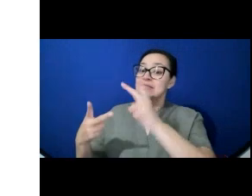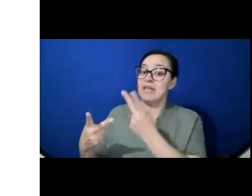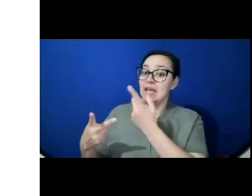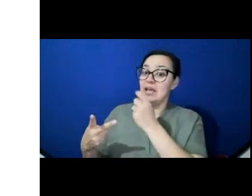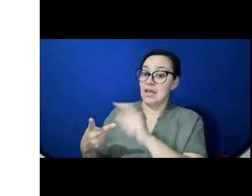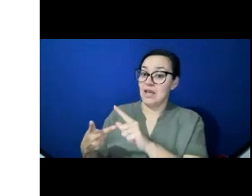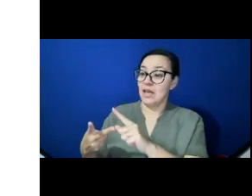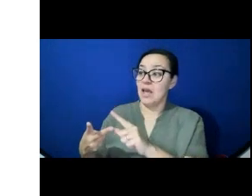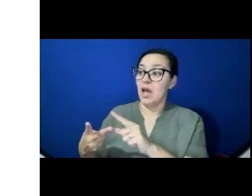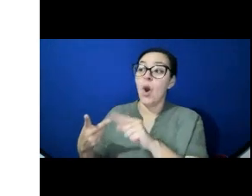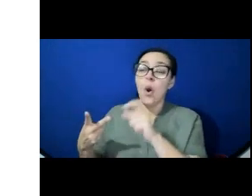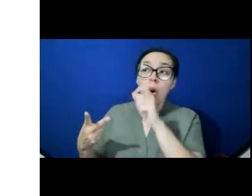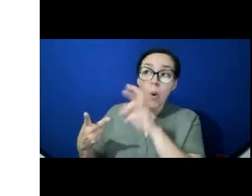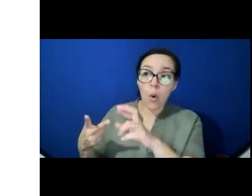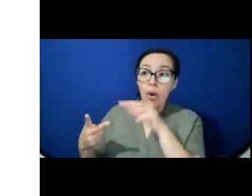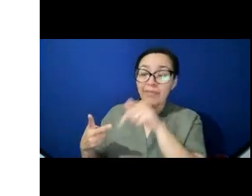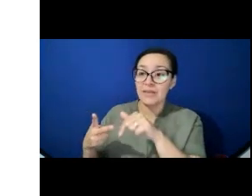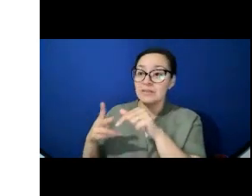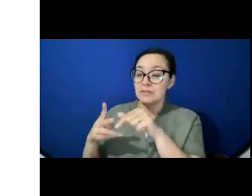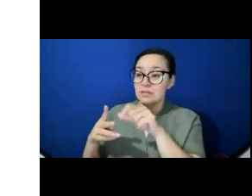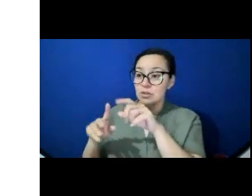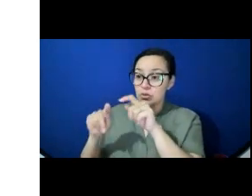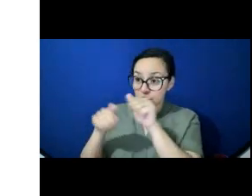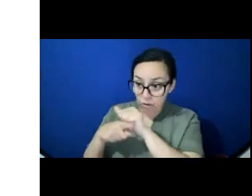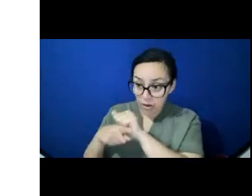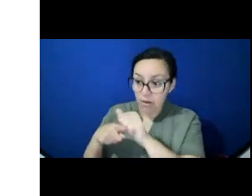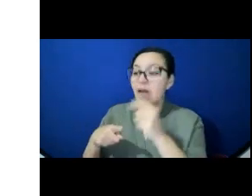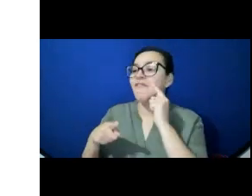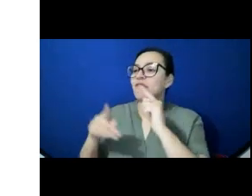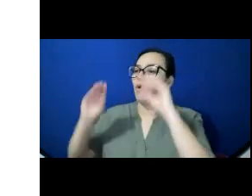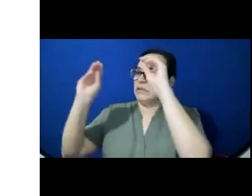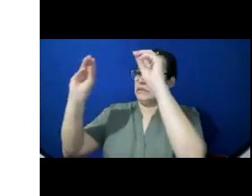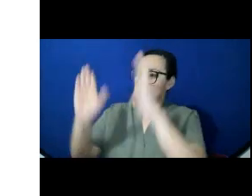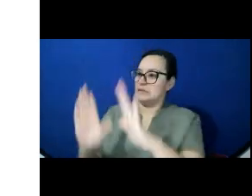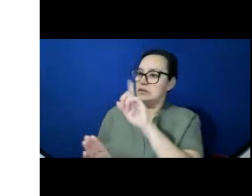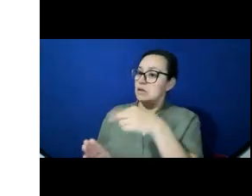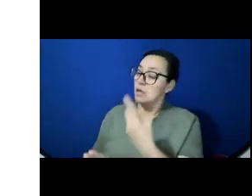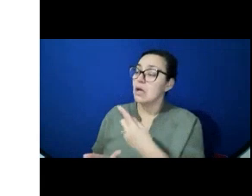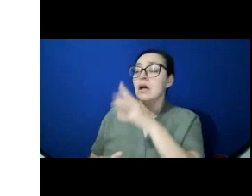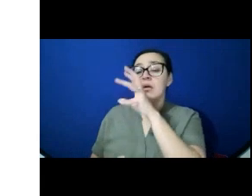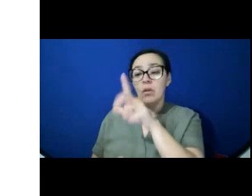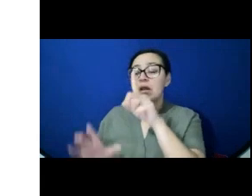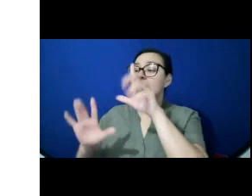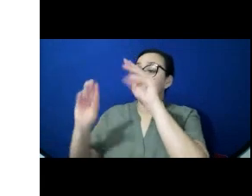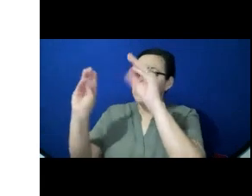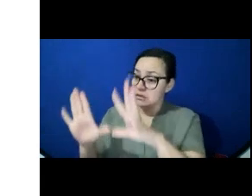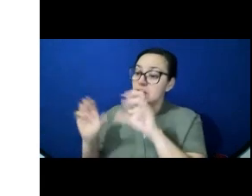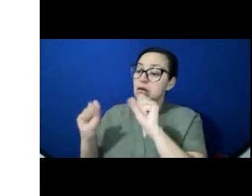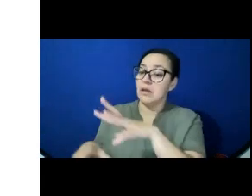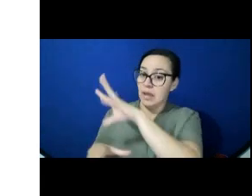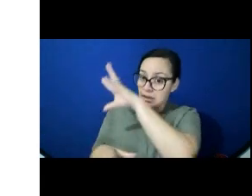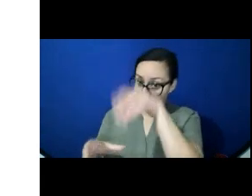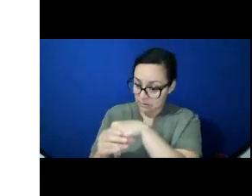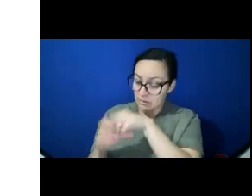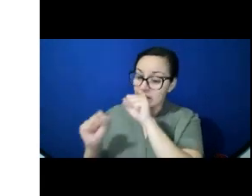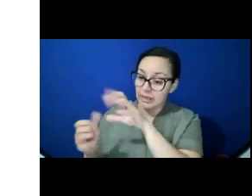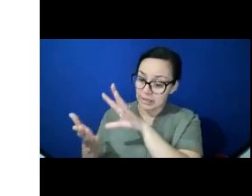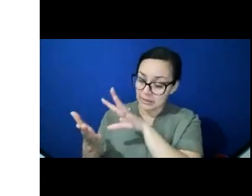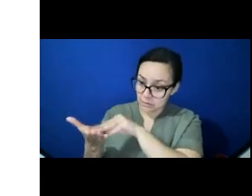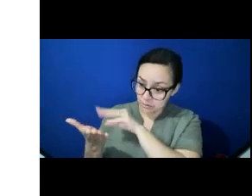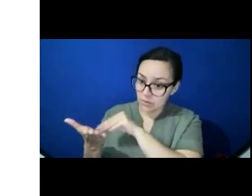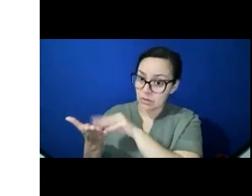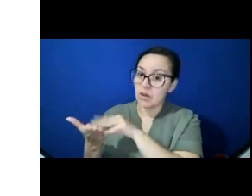the second question, or is it for educators? Educators can take parts of these lessons